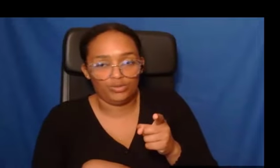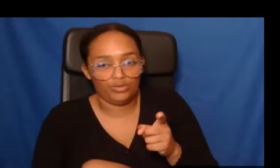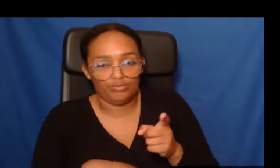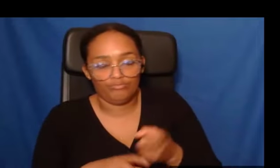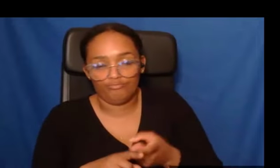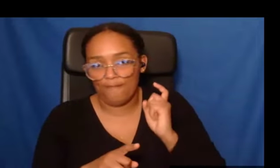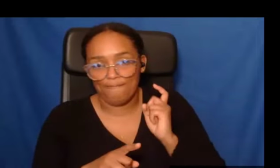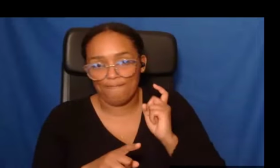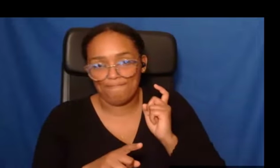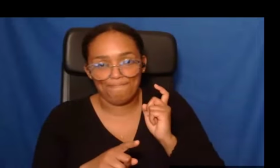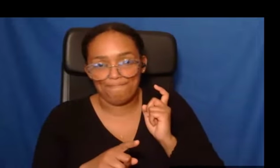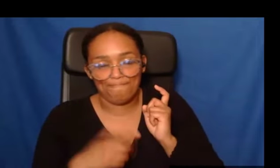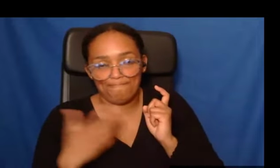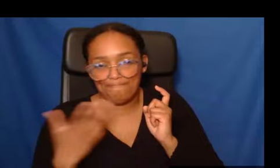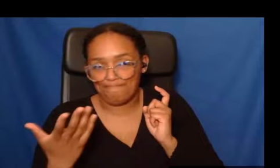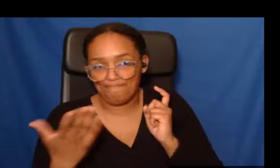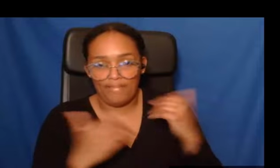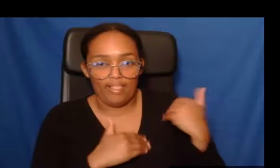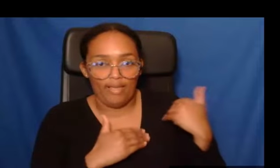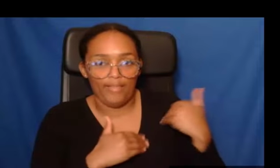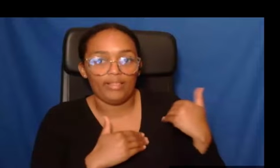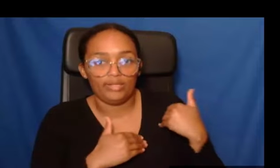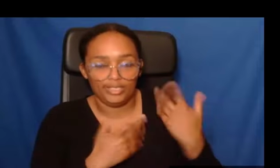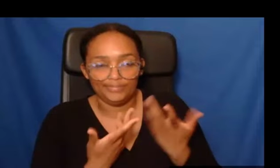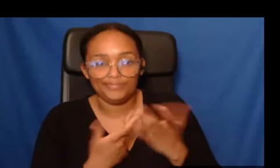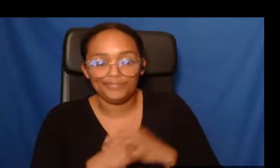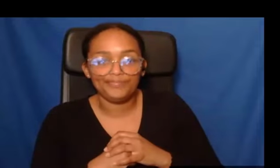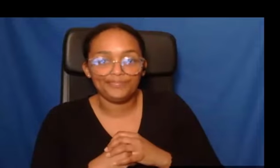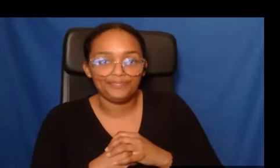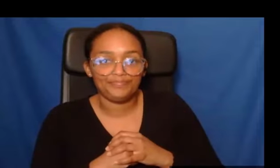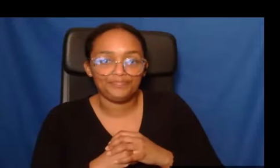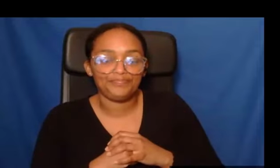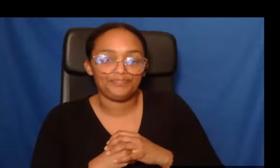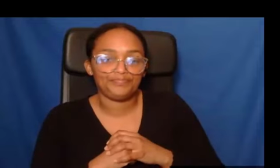from a liability suit.